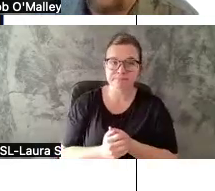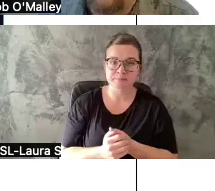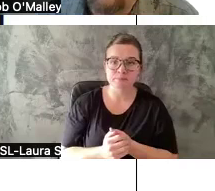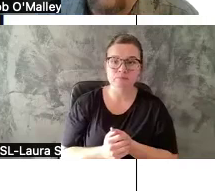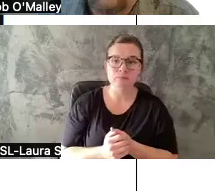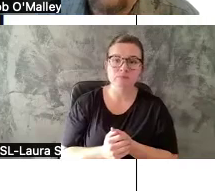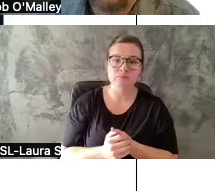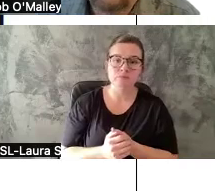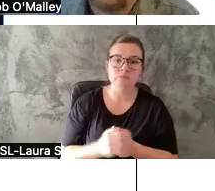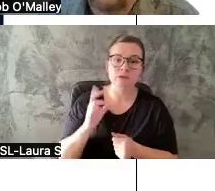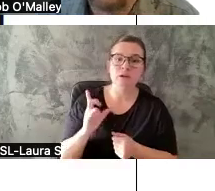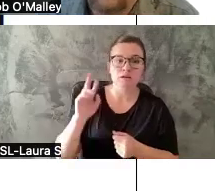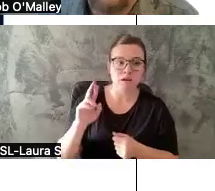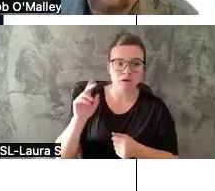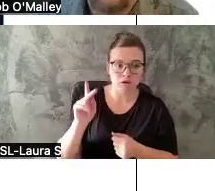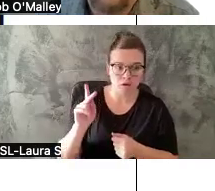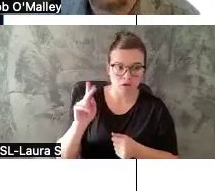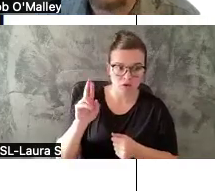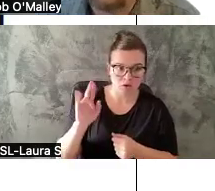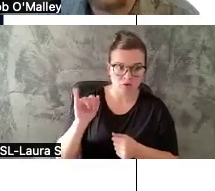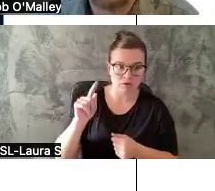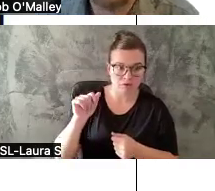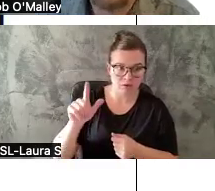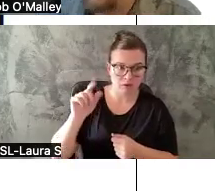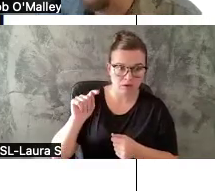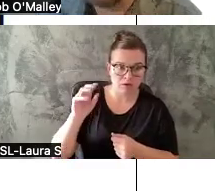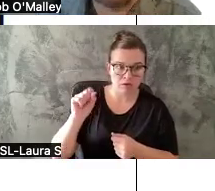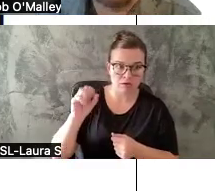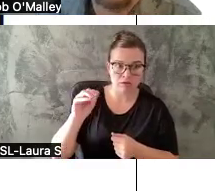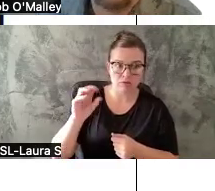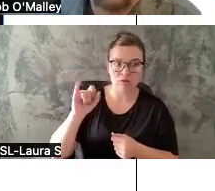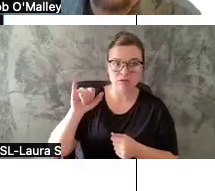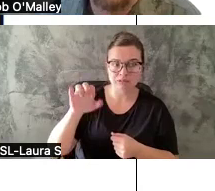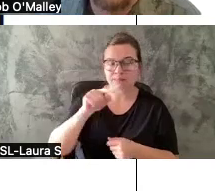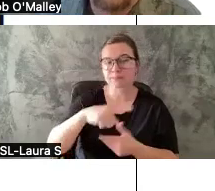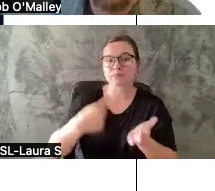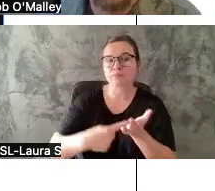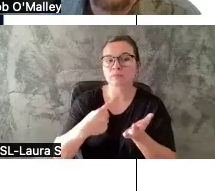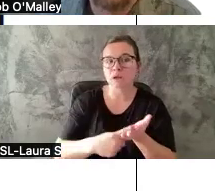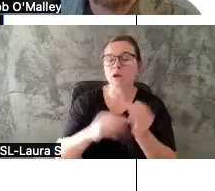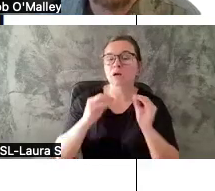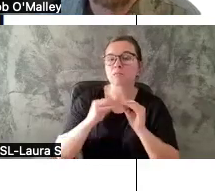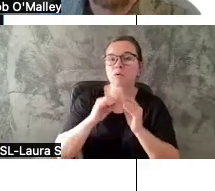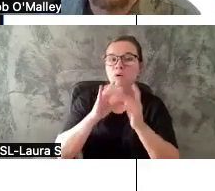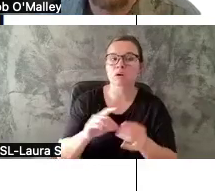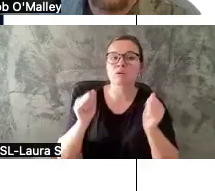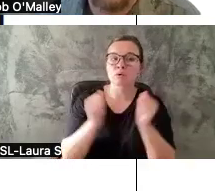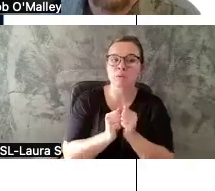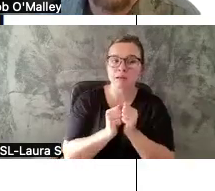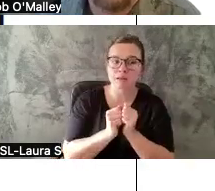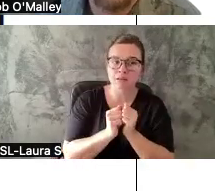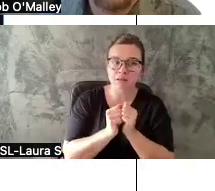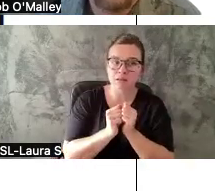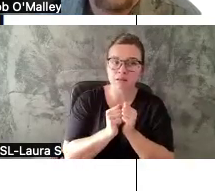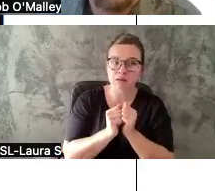by Dr. Crystal Sosi, a Dene geneticist, and her colleagues, speaking on indigenous relations with